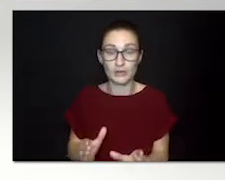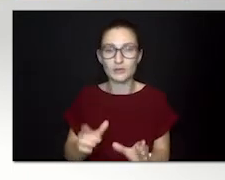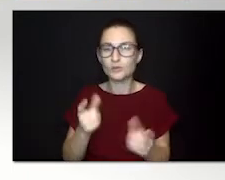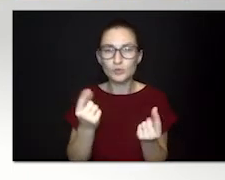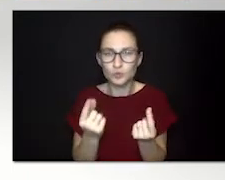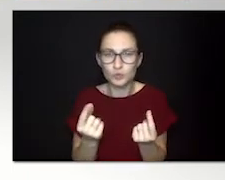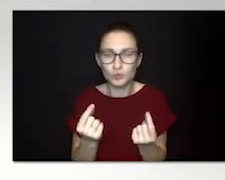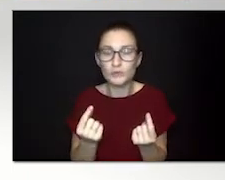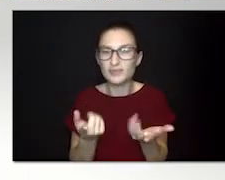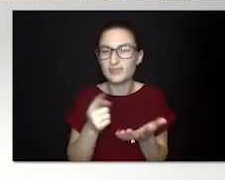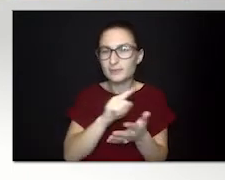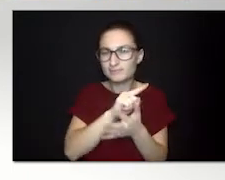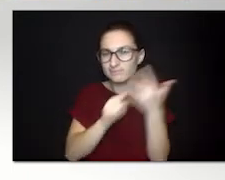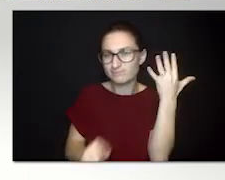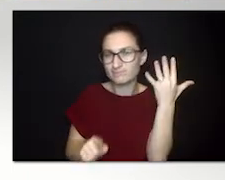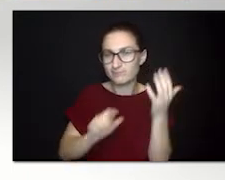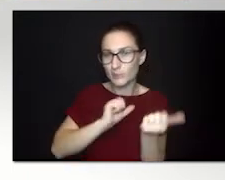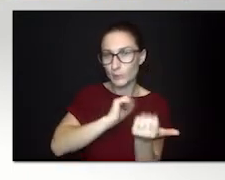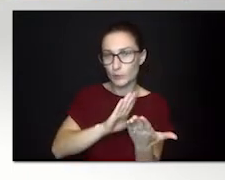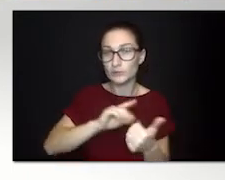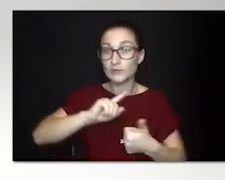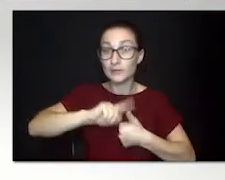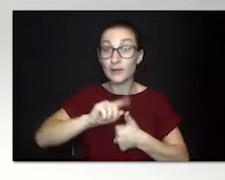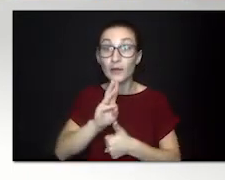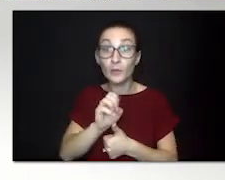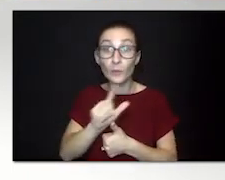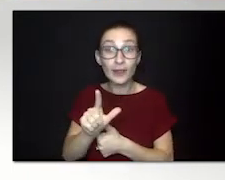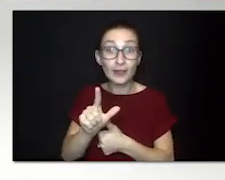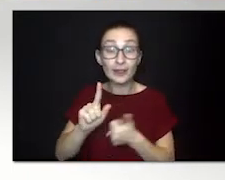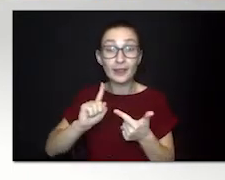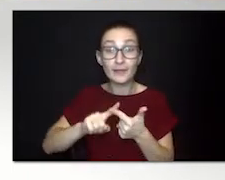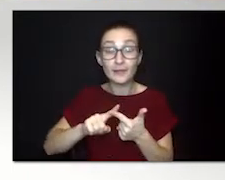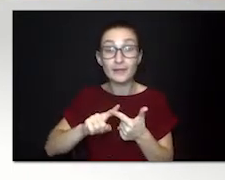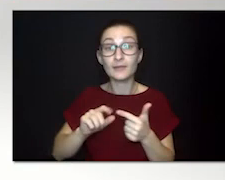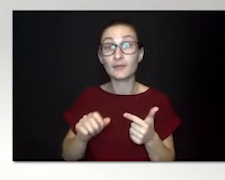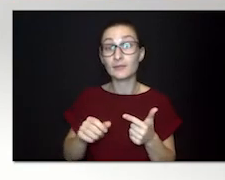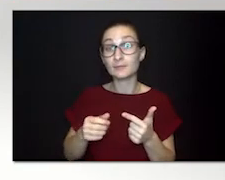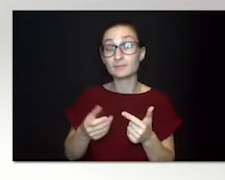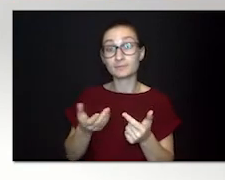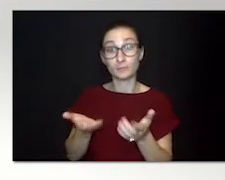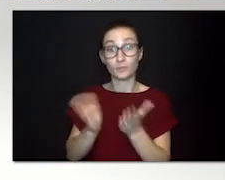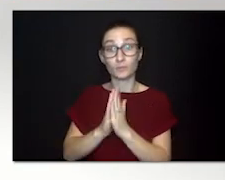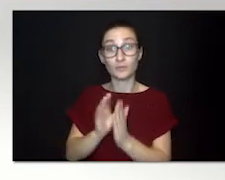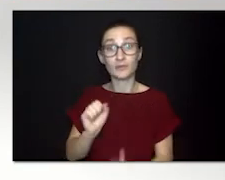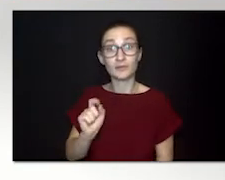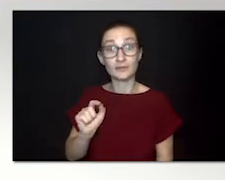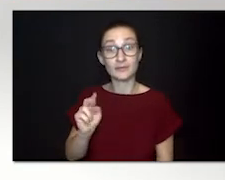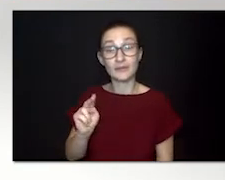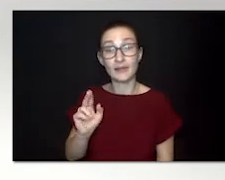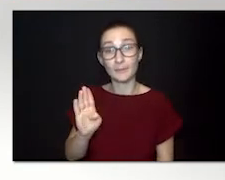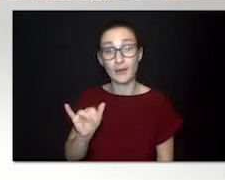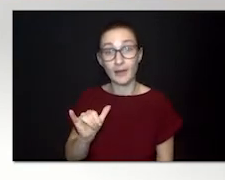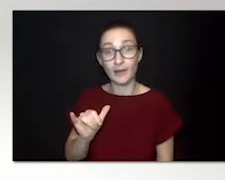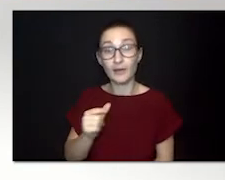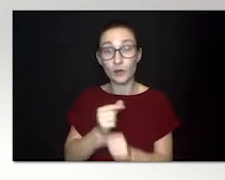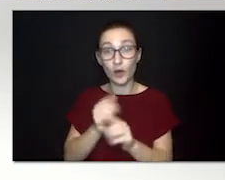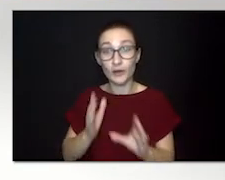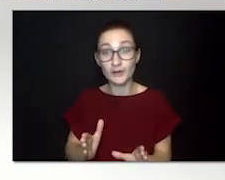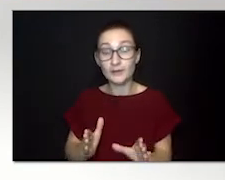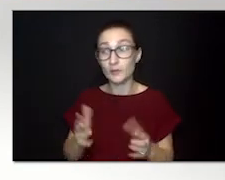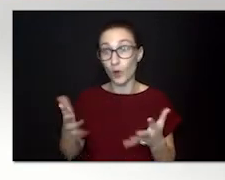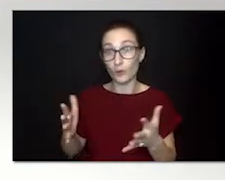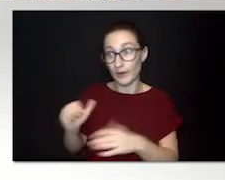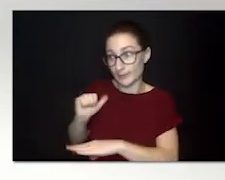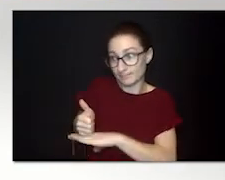guardian, what should you do? So there are a couple different ways. You can put it in your will, or you can file a petition for standby guardian with the court and actually